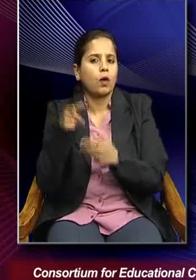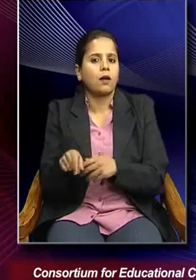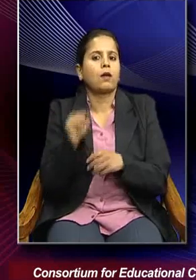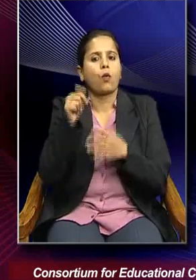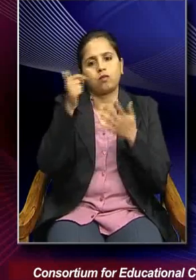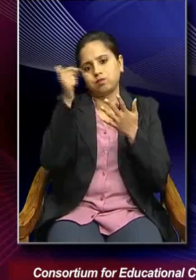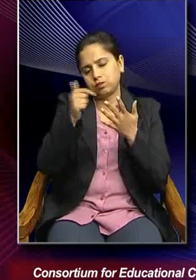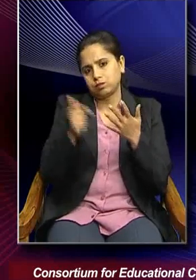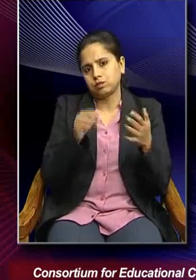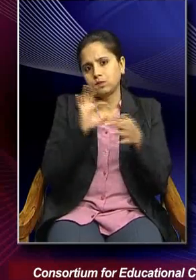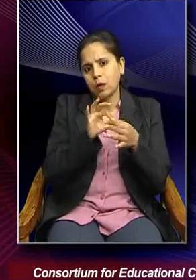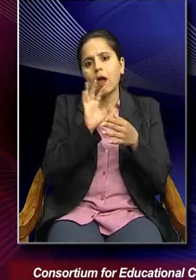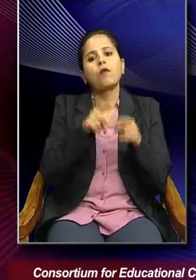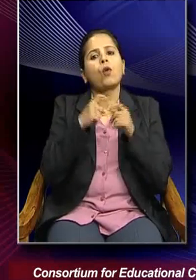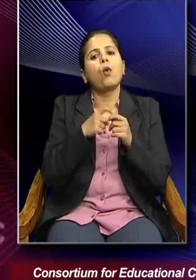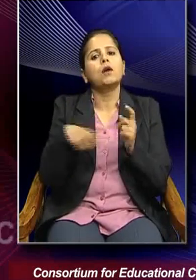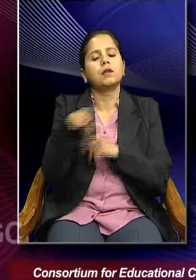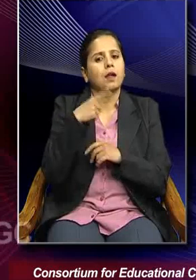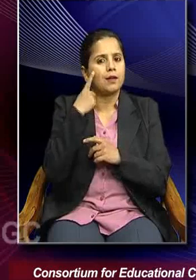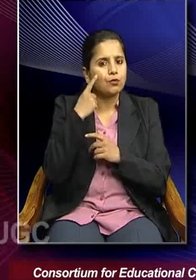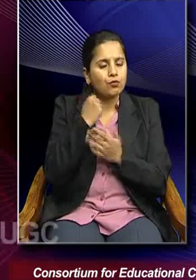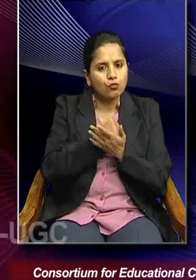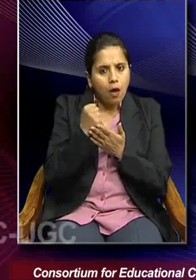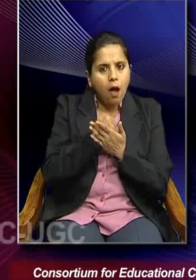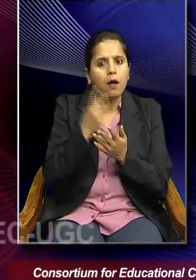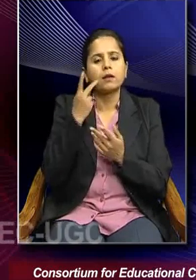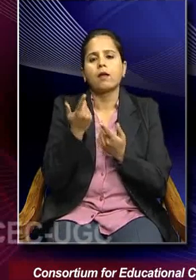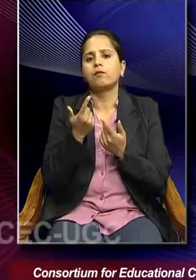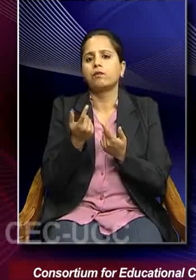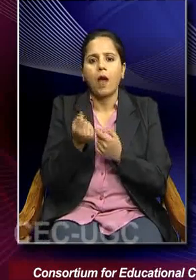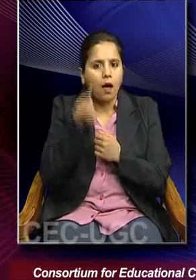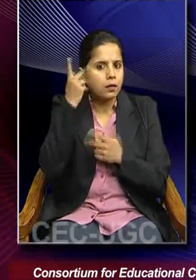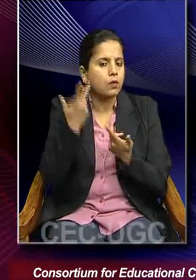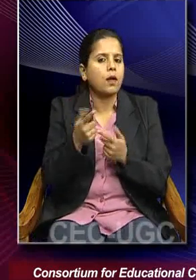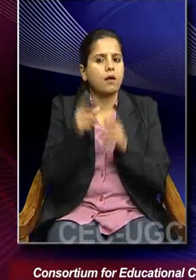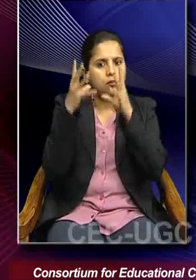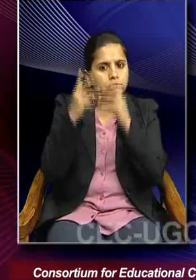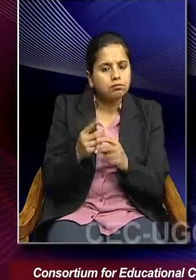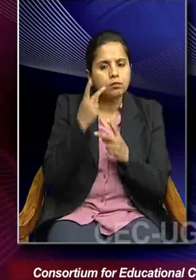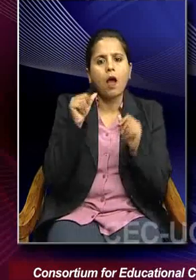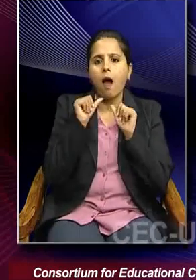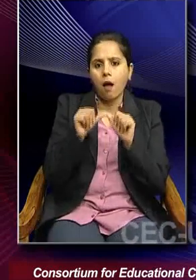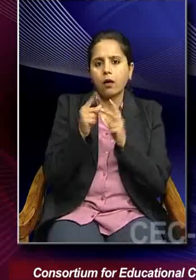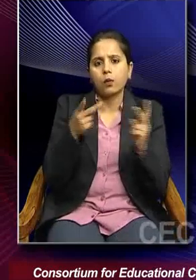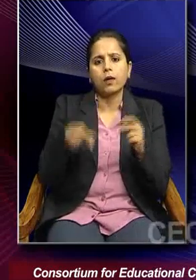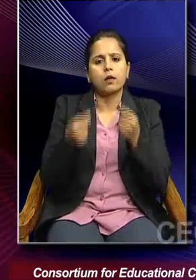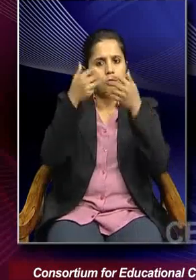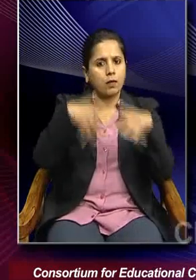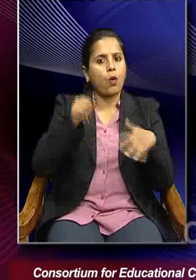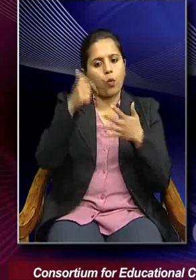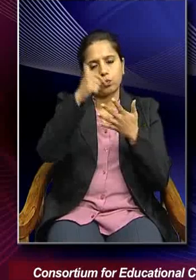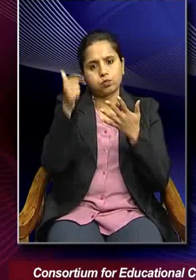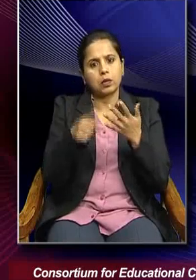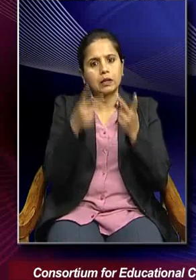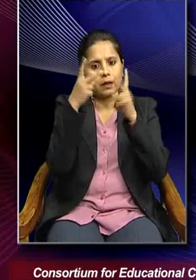are trying to understand and evaluate and answer, and how these branches are in a way distinct